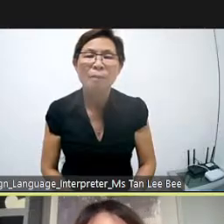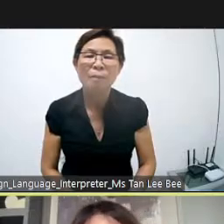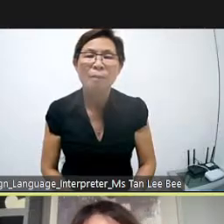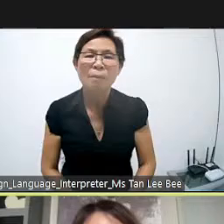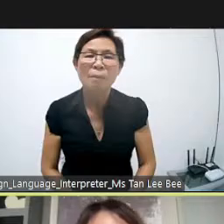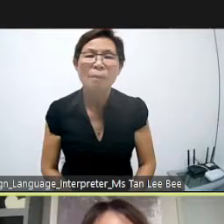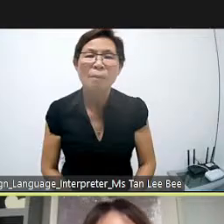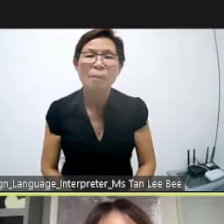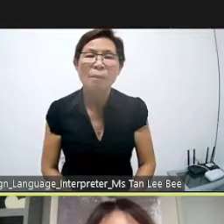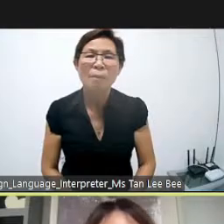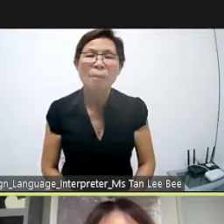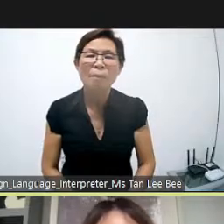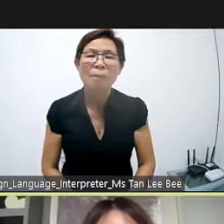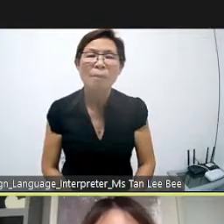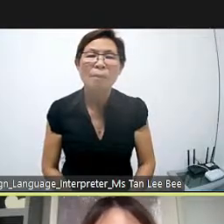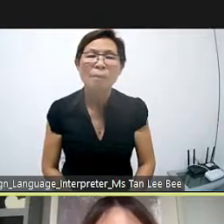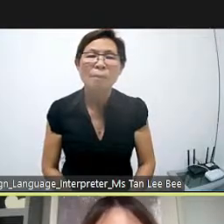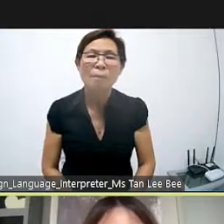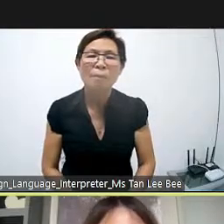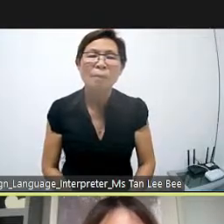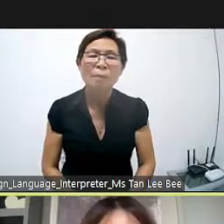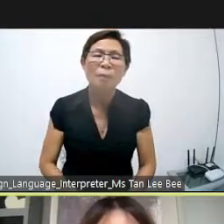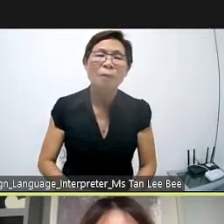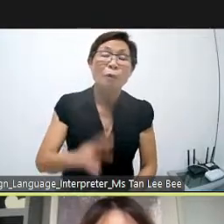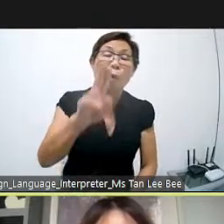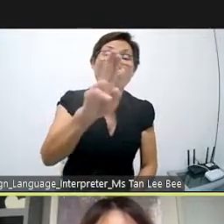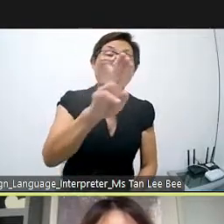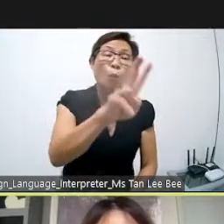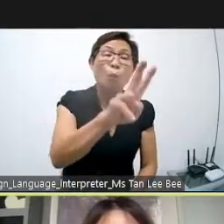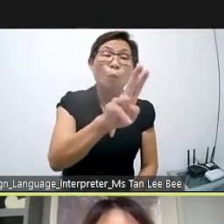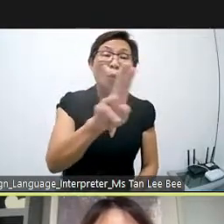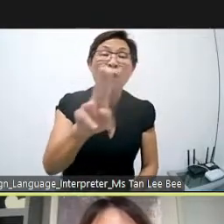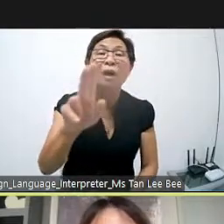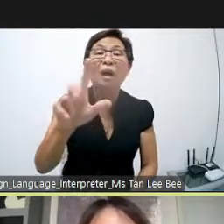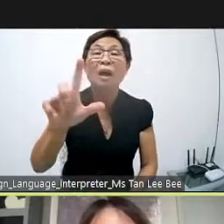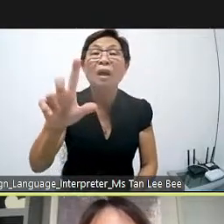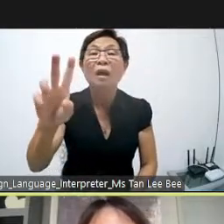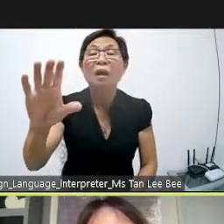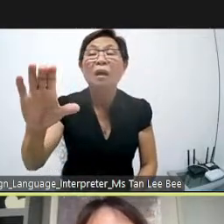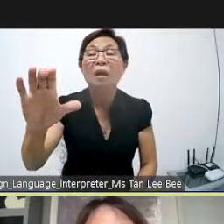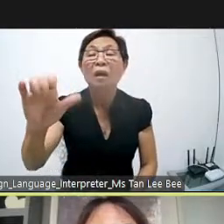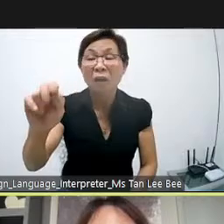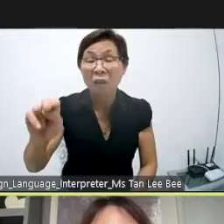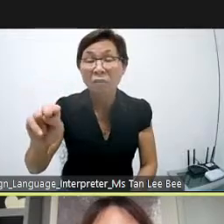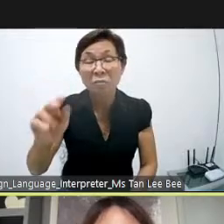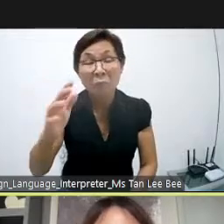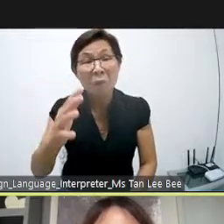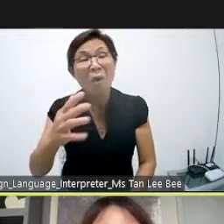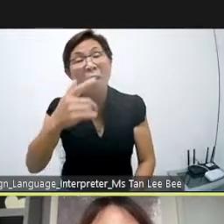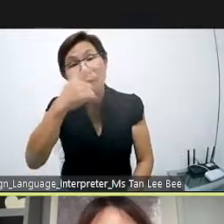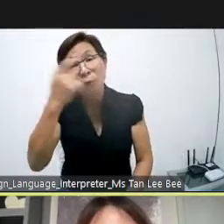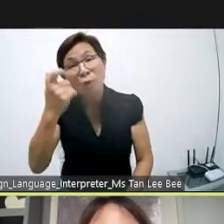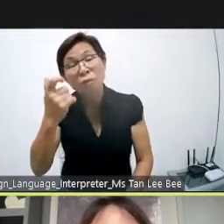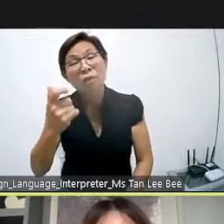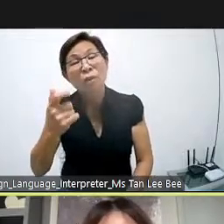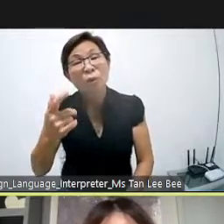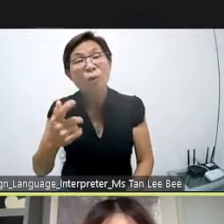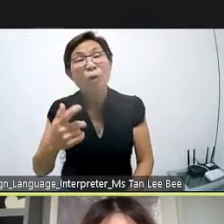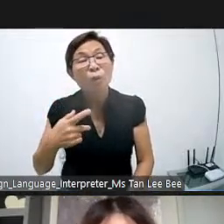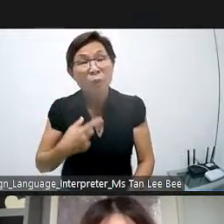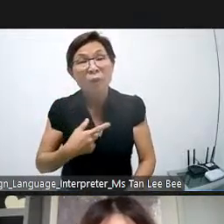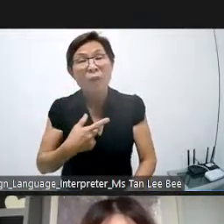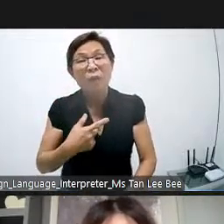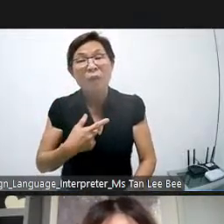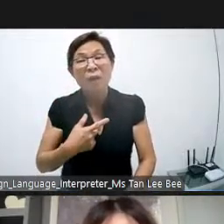The main reason that we found Vulcan because we see two problem in